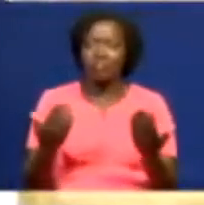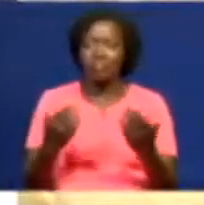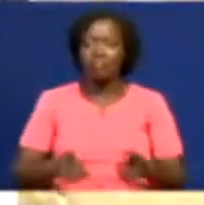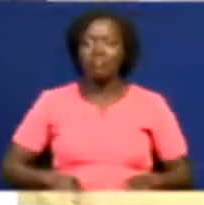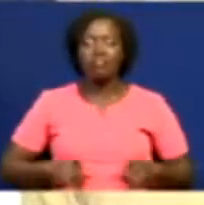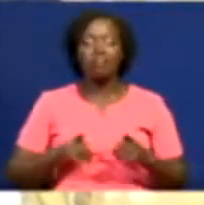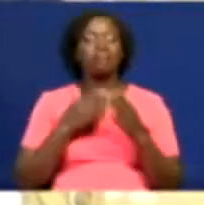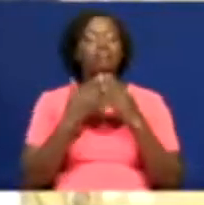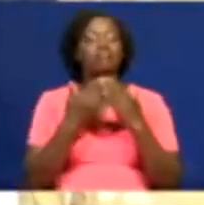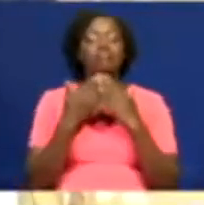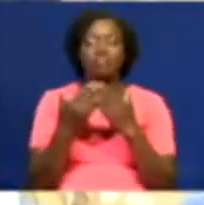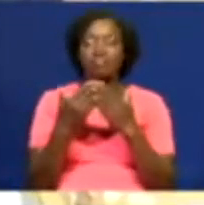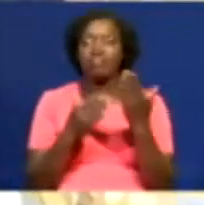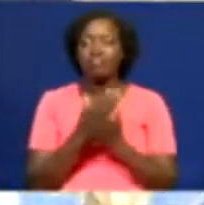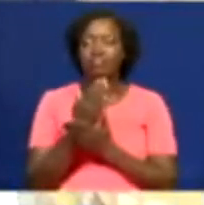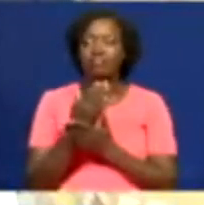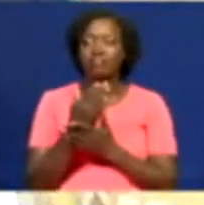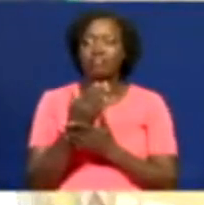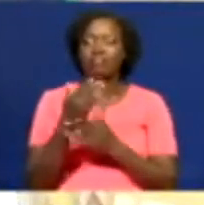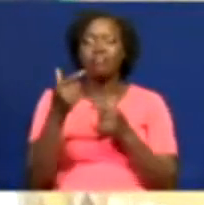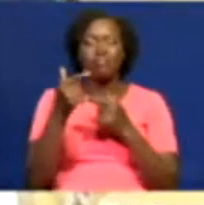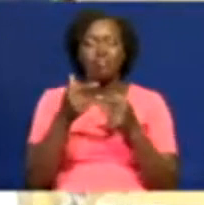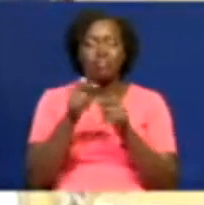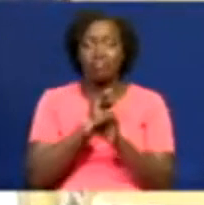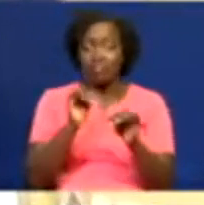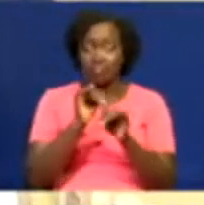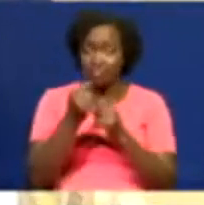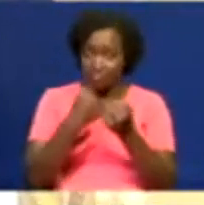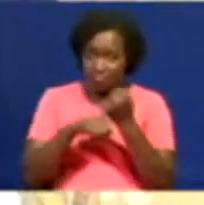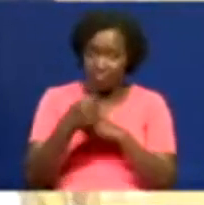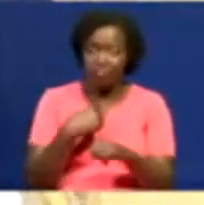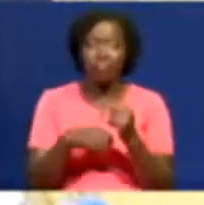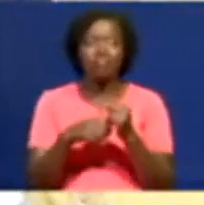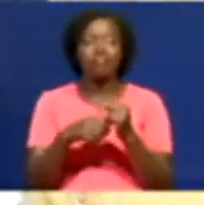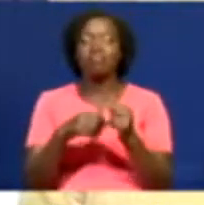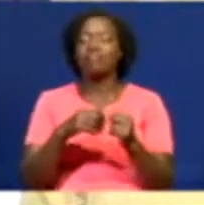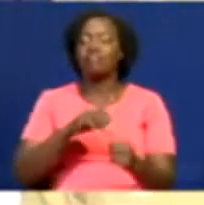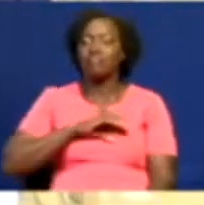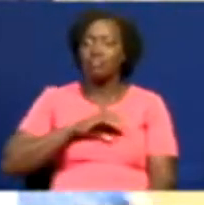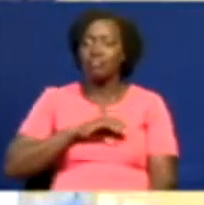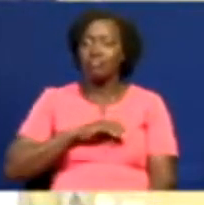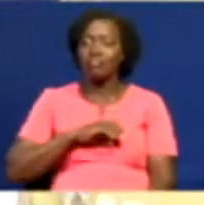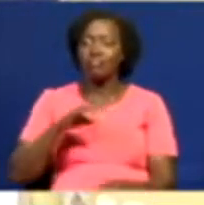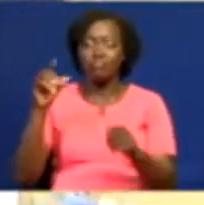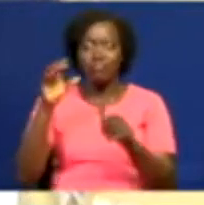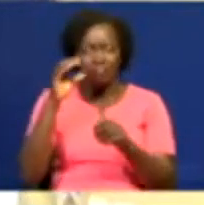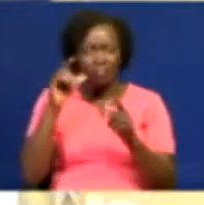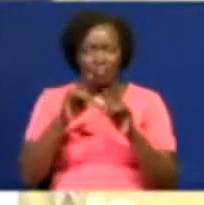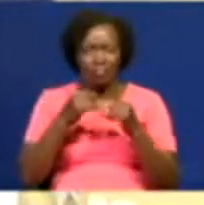we have appreciated through this short cleaning exercise that our coastline is